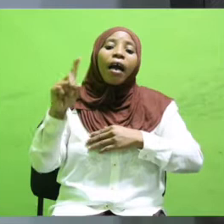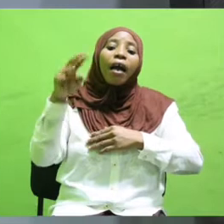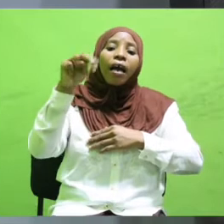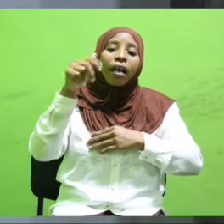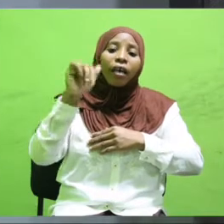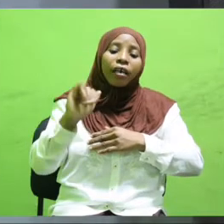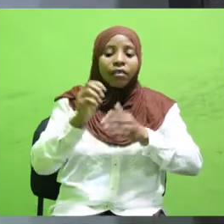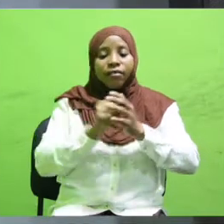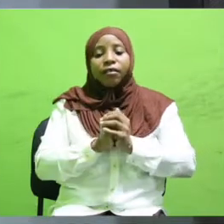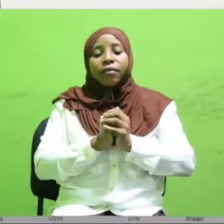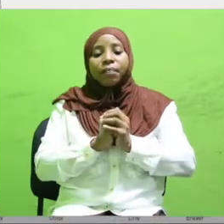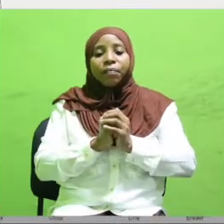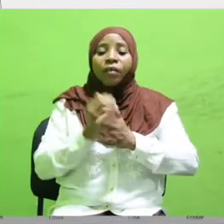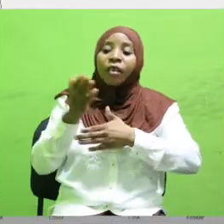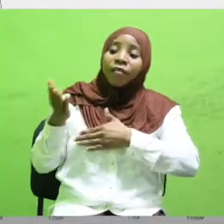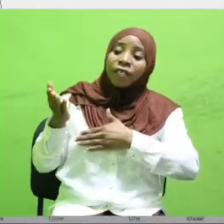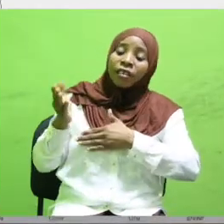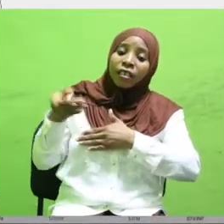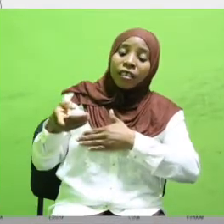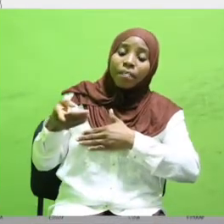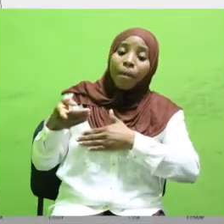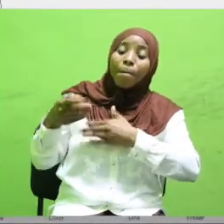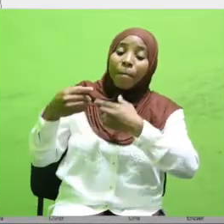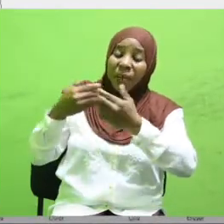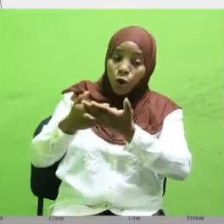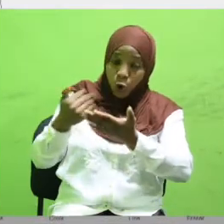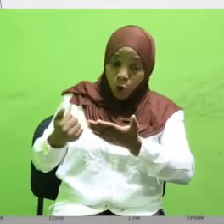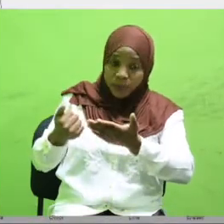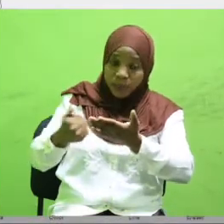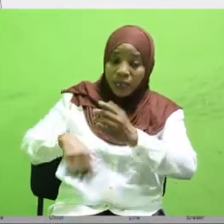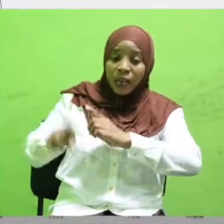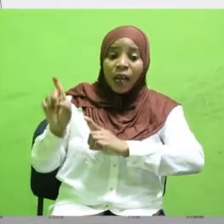Also, they cause plant diseases. So